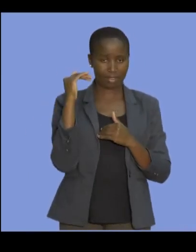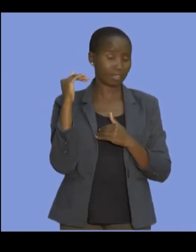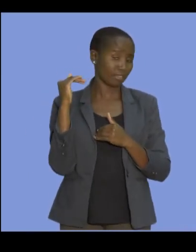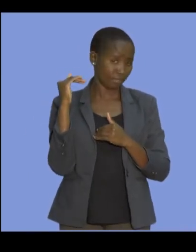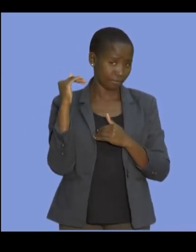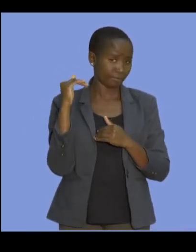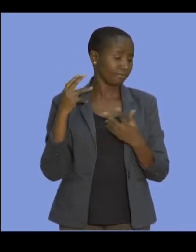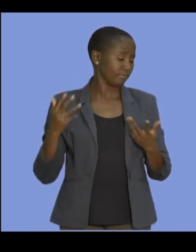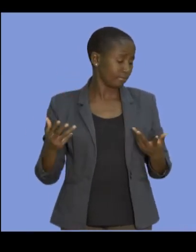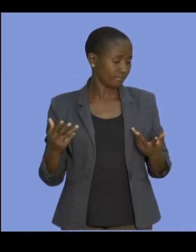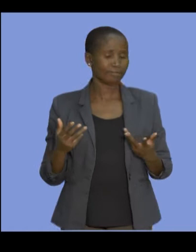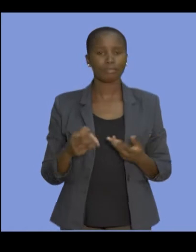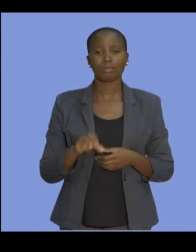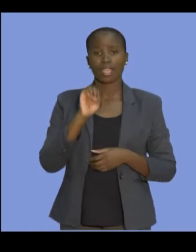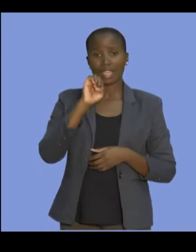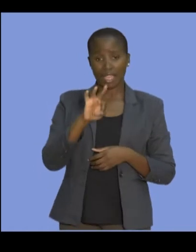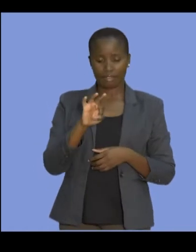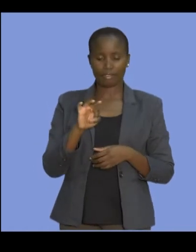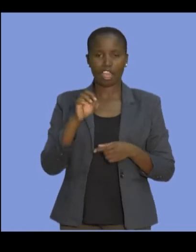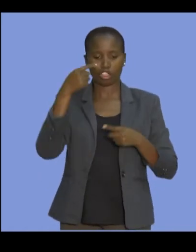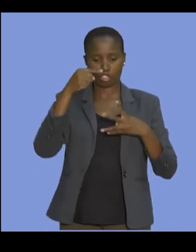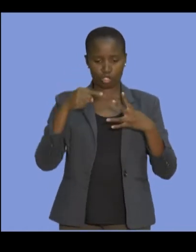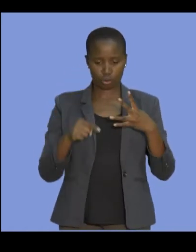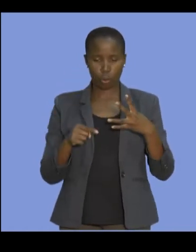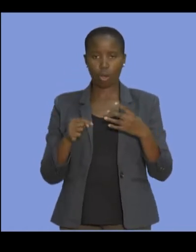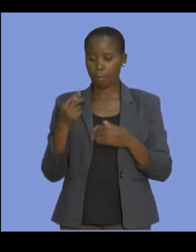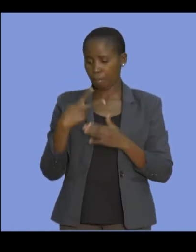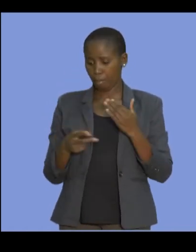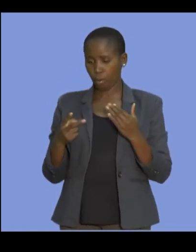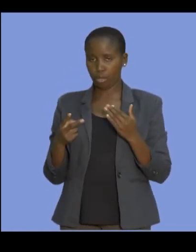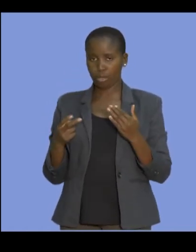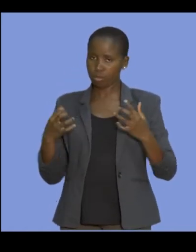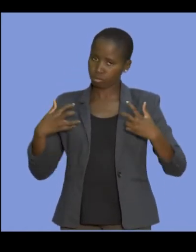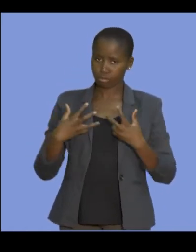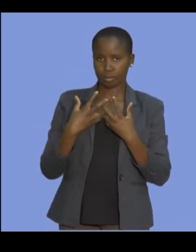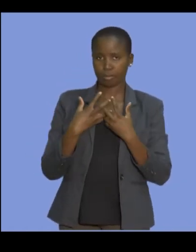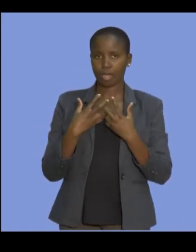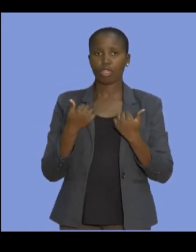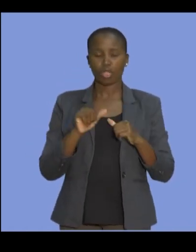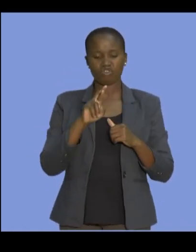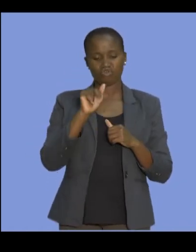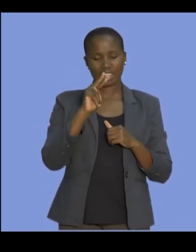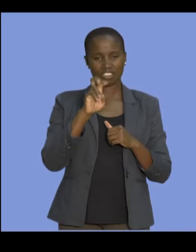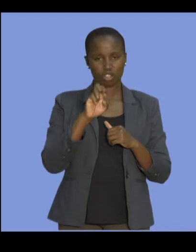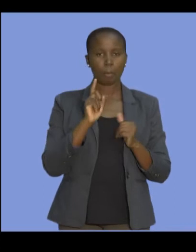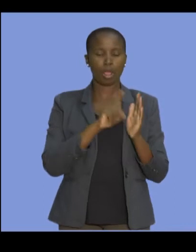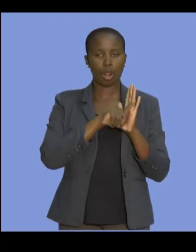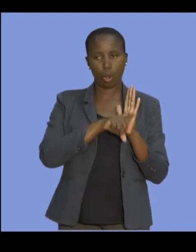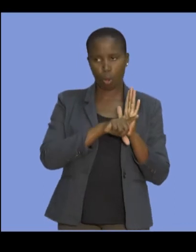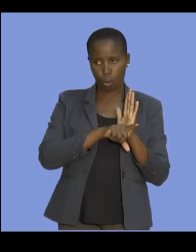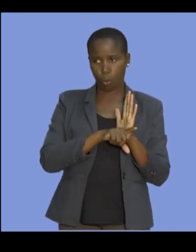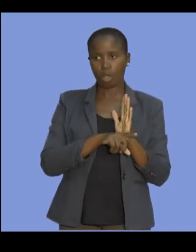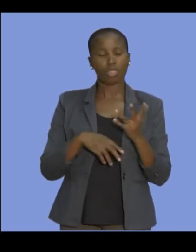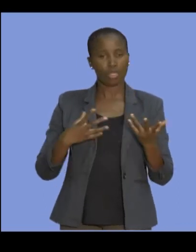If the scores are close together, then the range will be lower and the scores are more consistent. So range